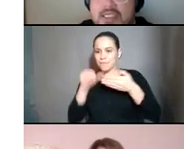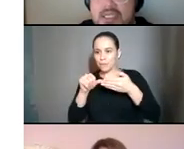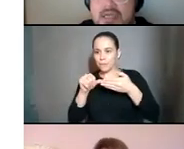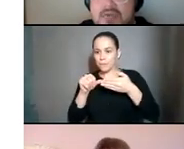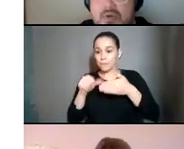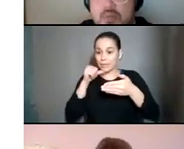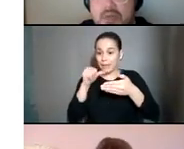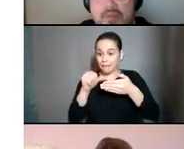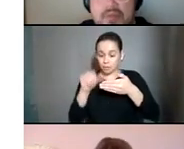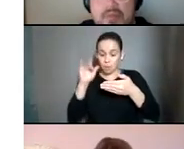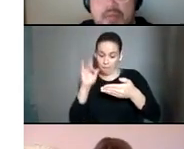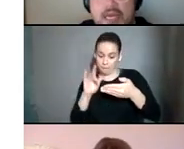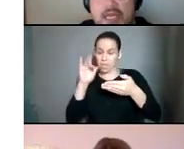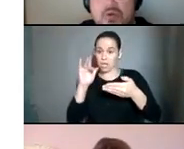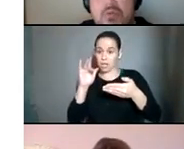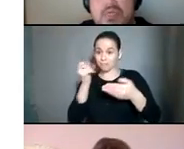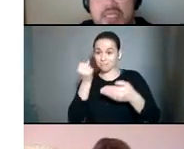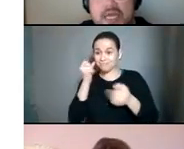send a message to their teacher.